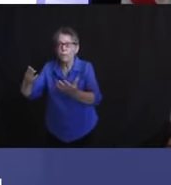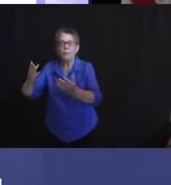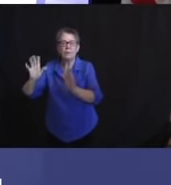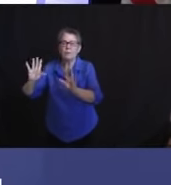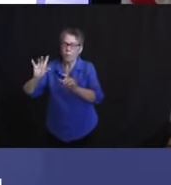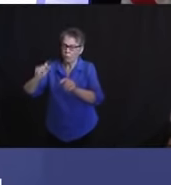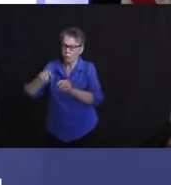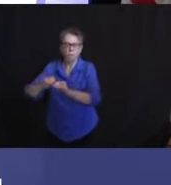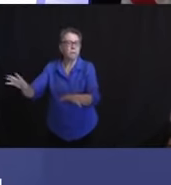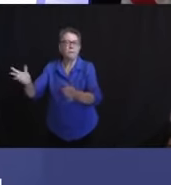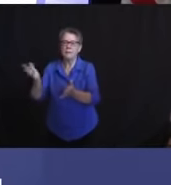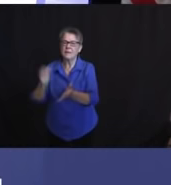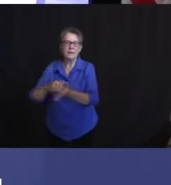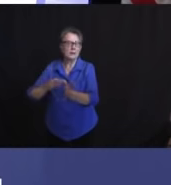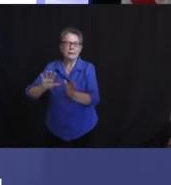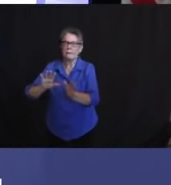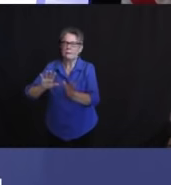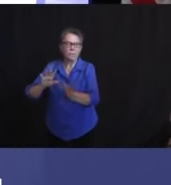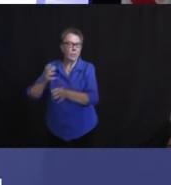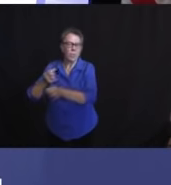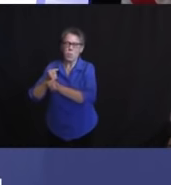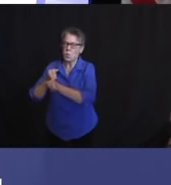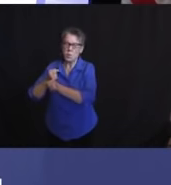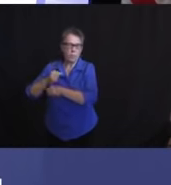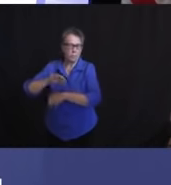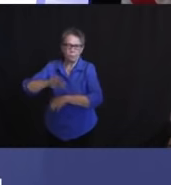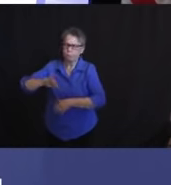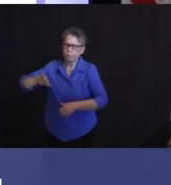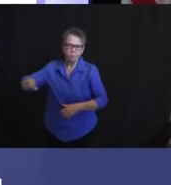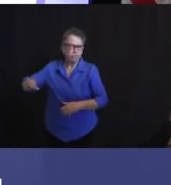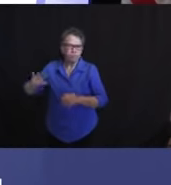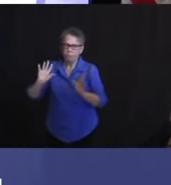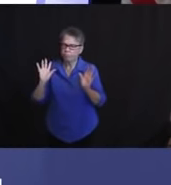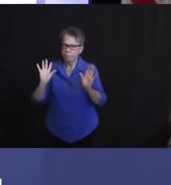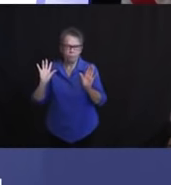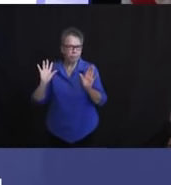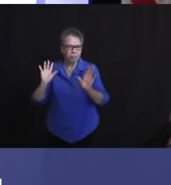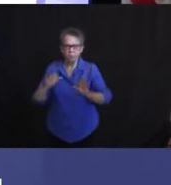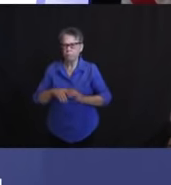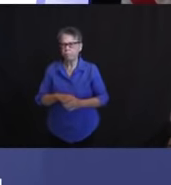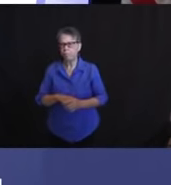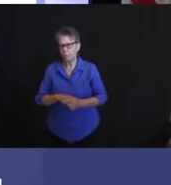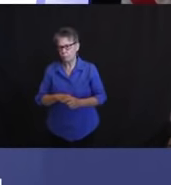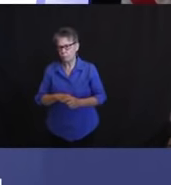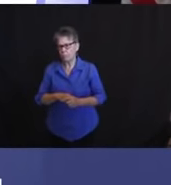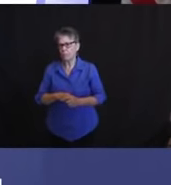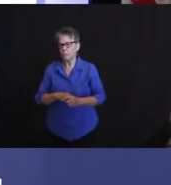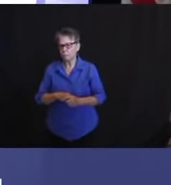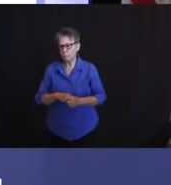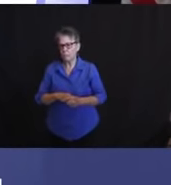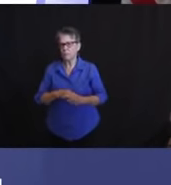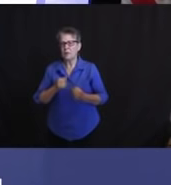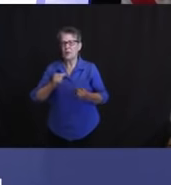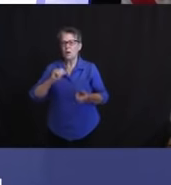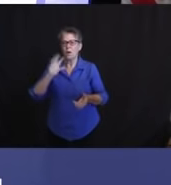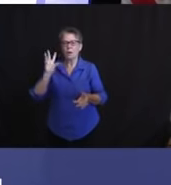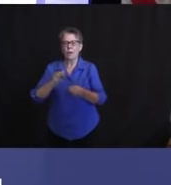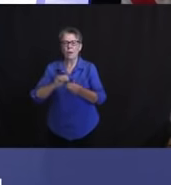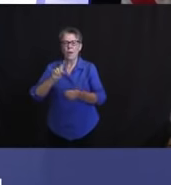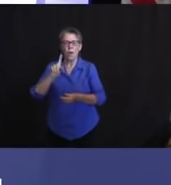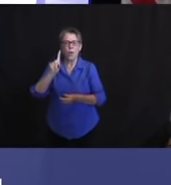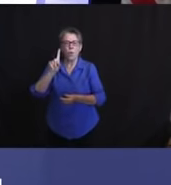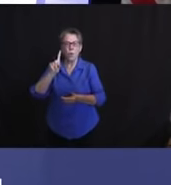As the governor shared, our hospitals reported 1,080 hospitalizations with 217 individuals in critical